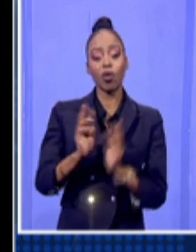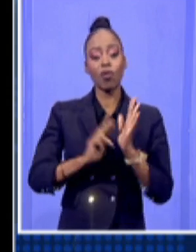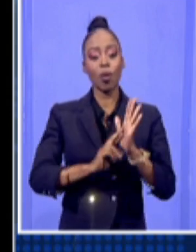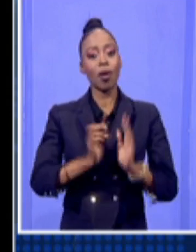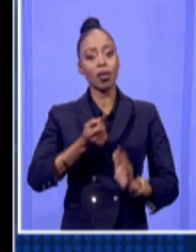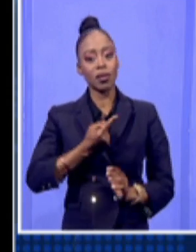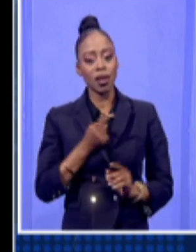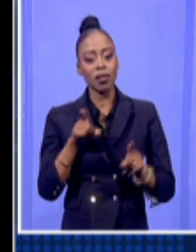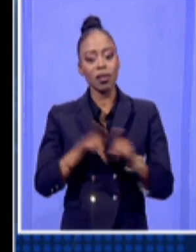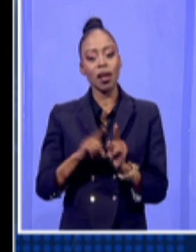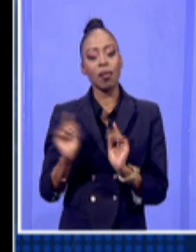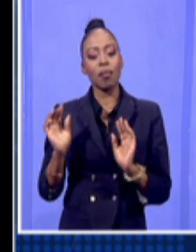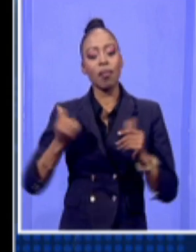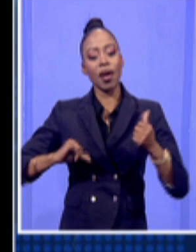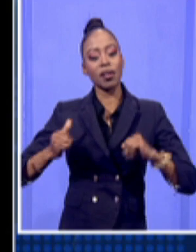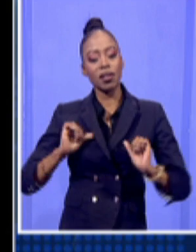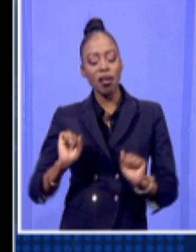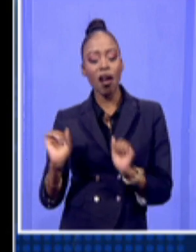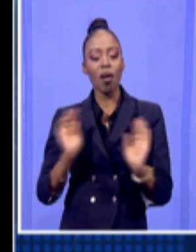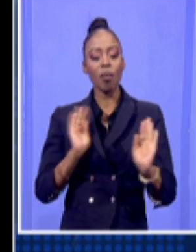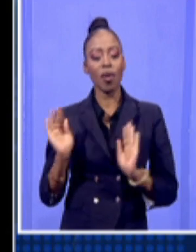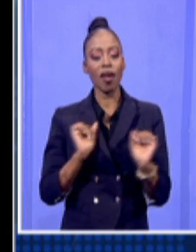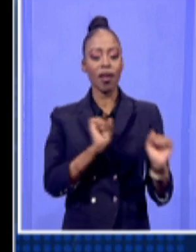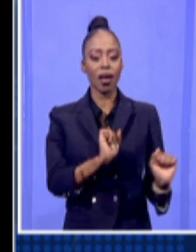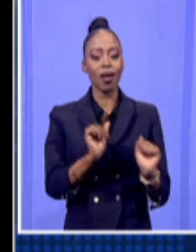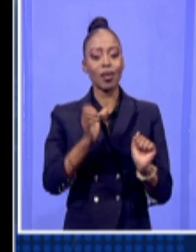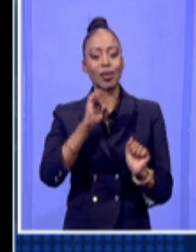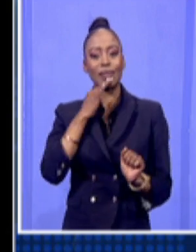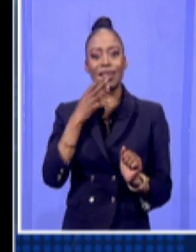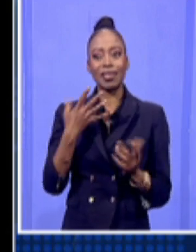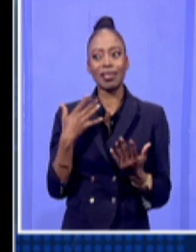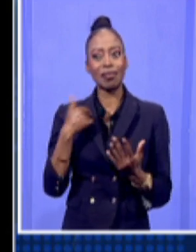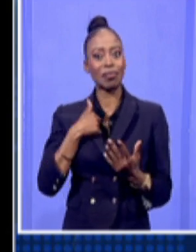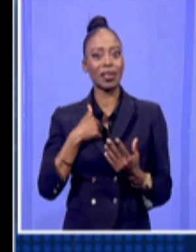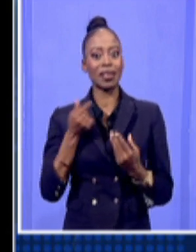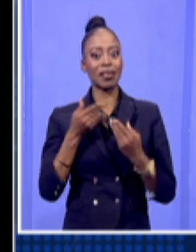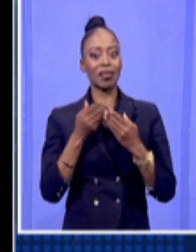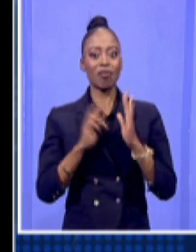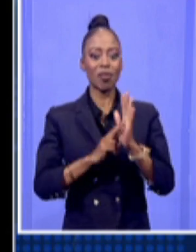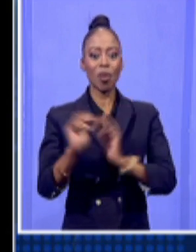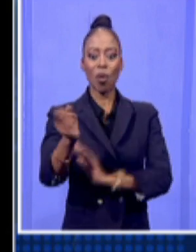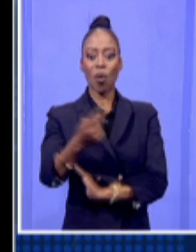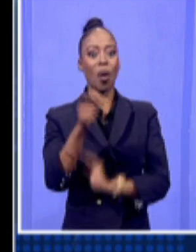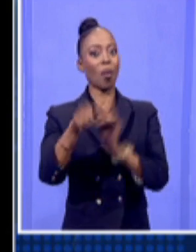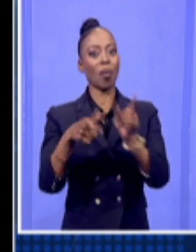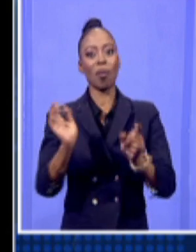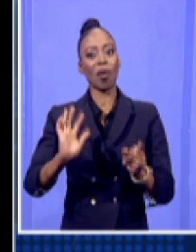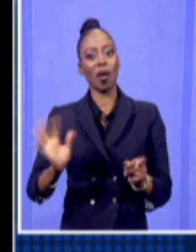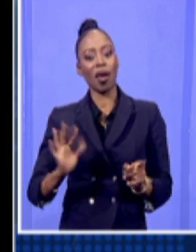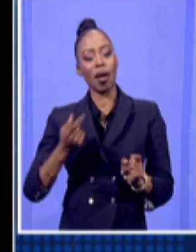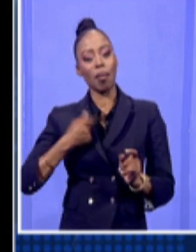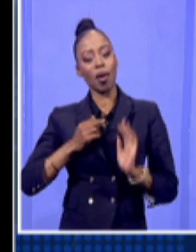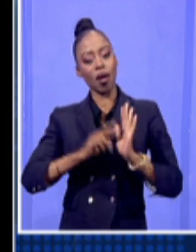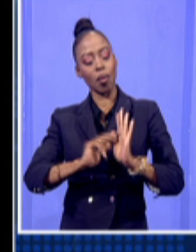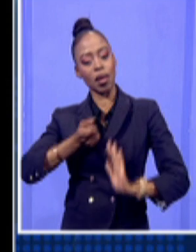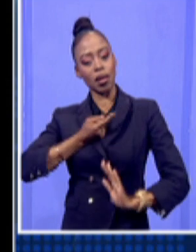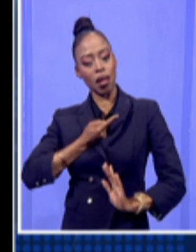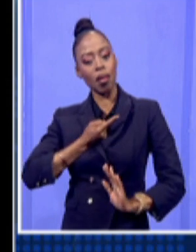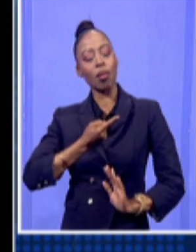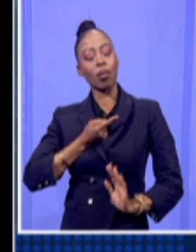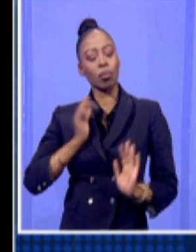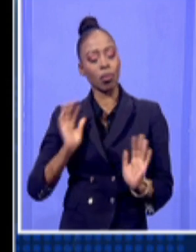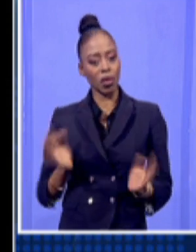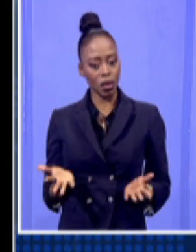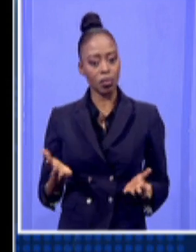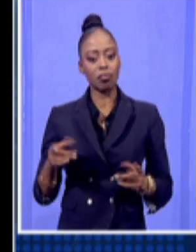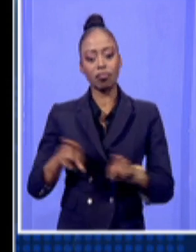their actions and their words. So I don't need to do that for anybody. I speak for myself, and I think my